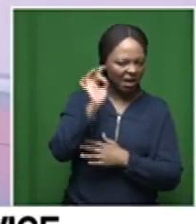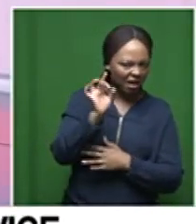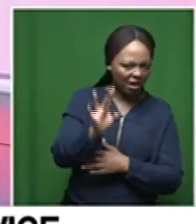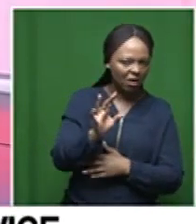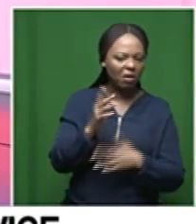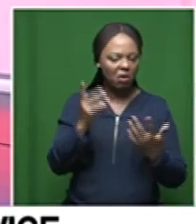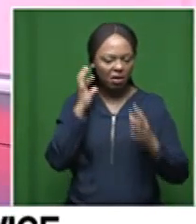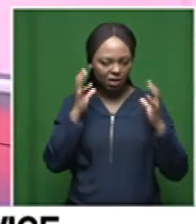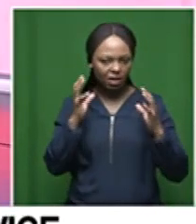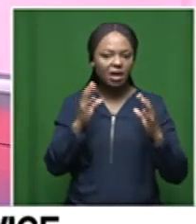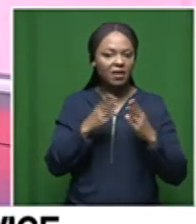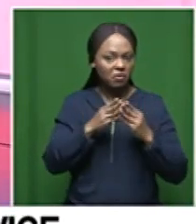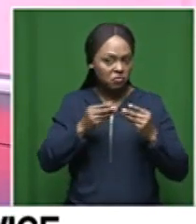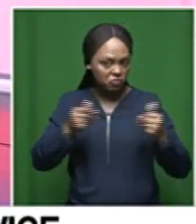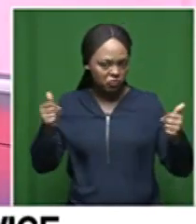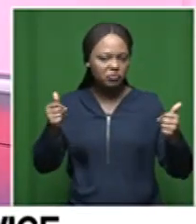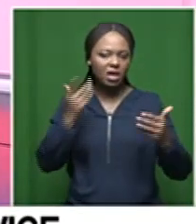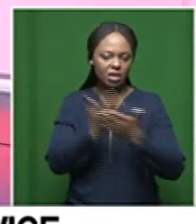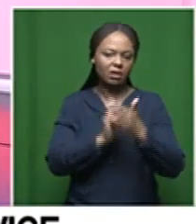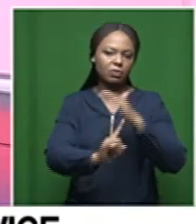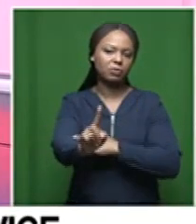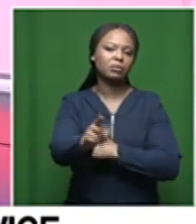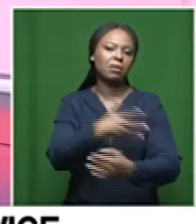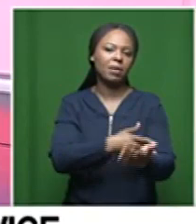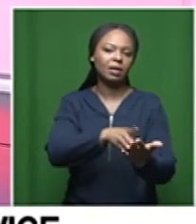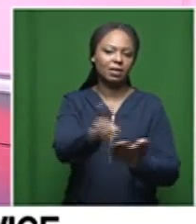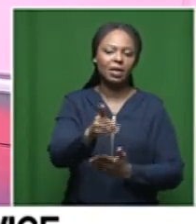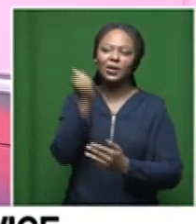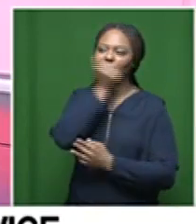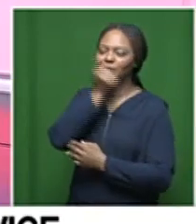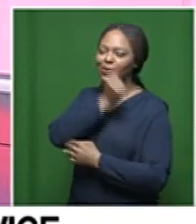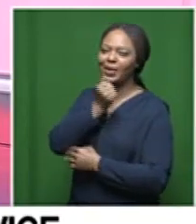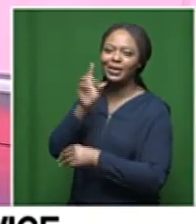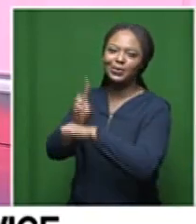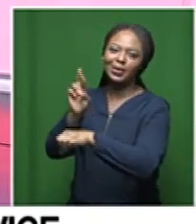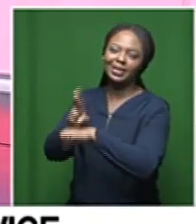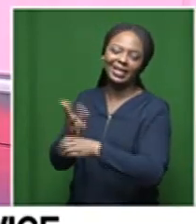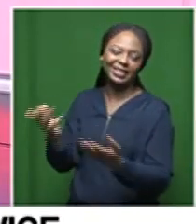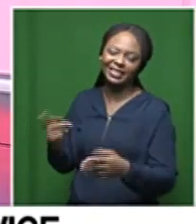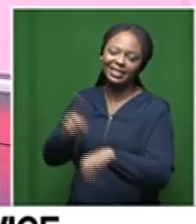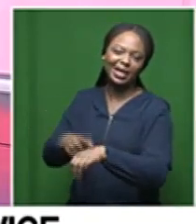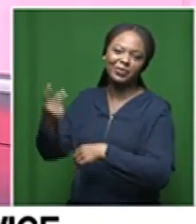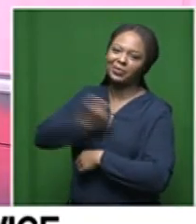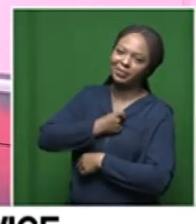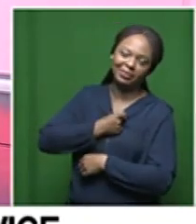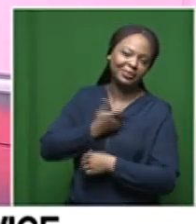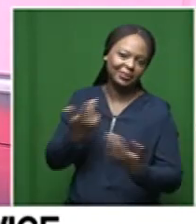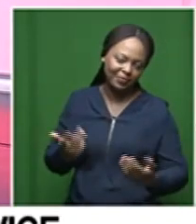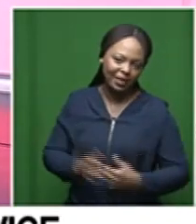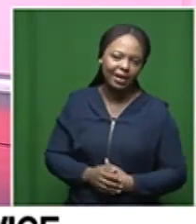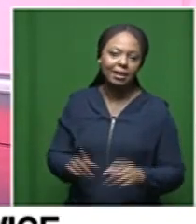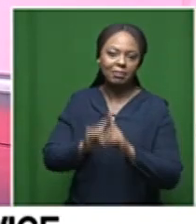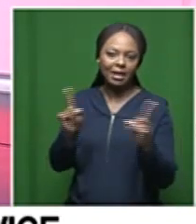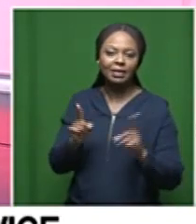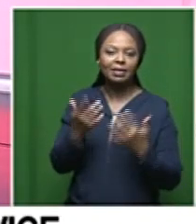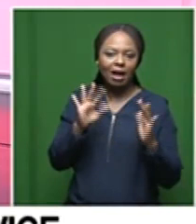Okay. once it has resolved, you are more than welcome. Thank you so much, Doc. Sorry to cut you off there. We are out of time, but it has been an awesome show, really discussing the benefits